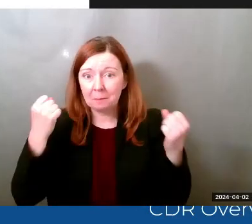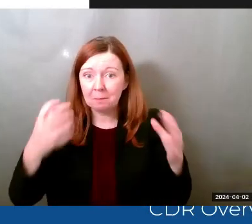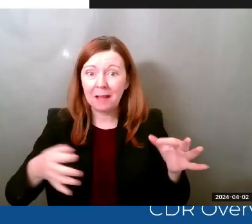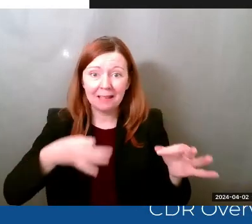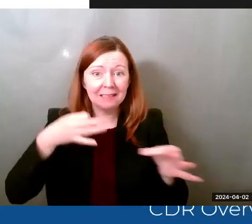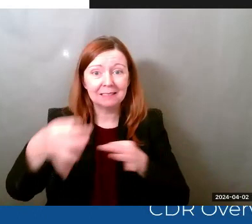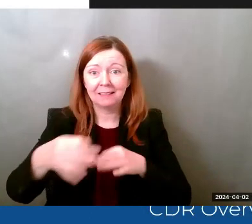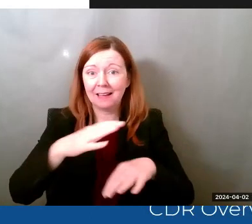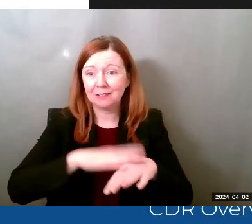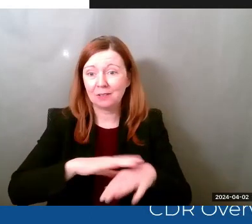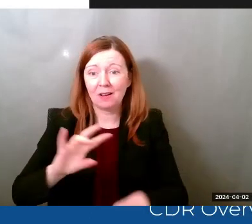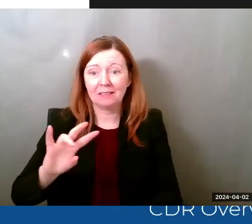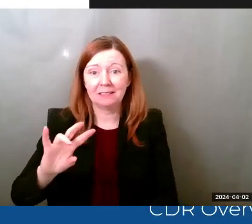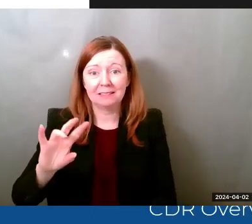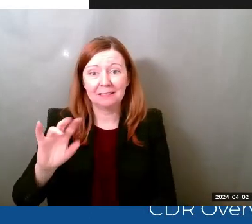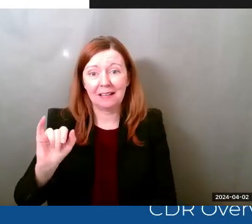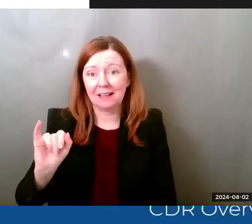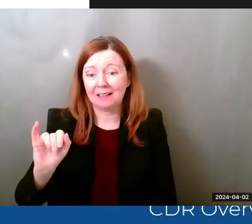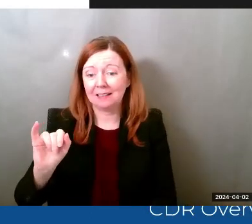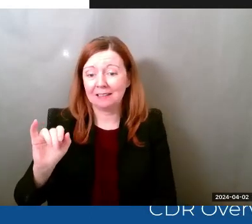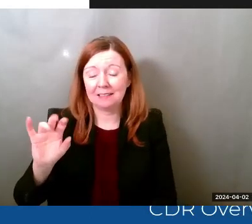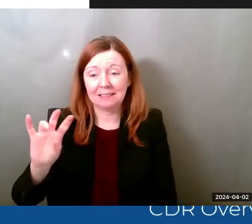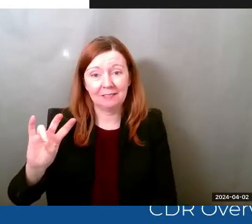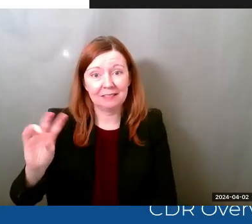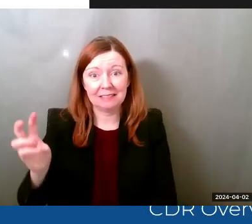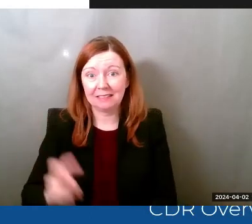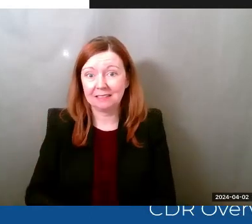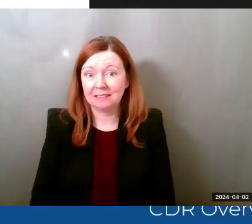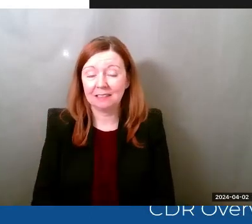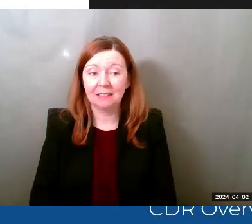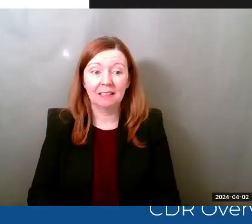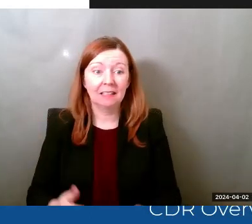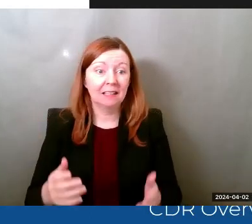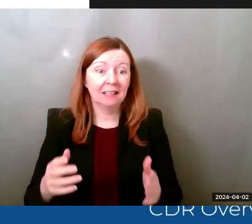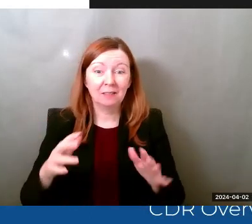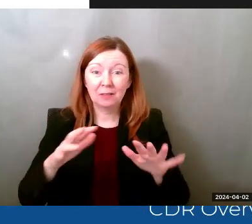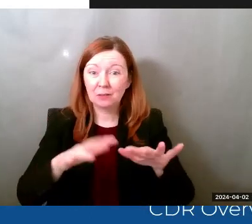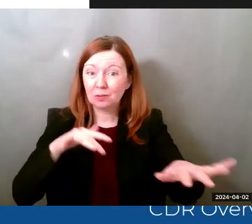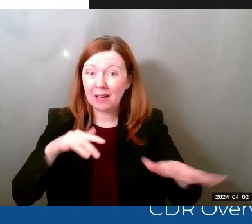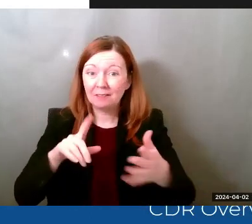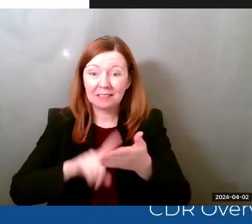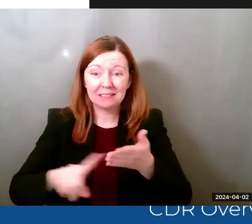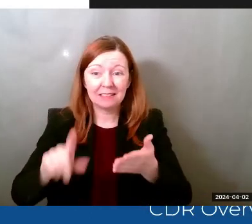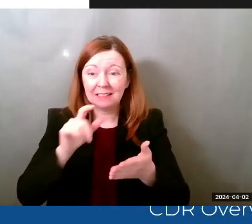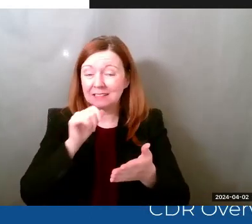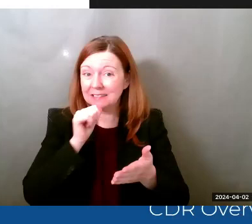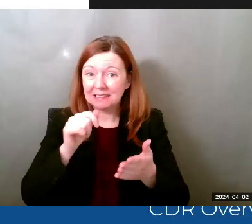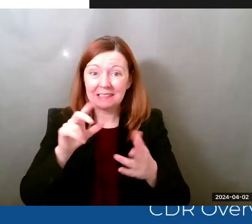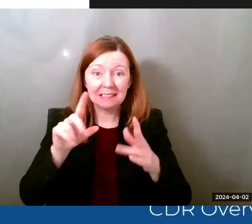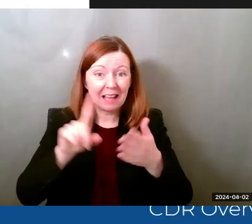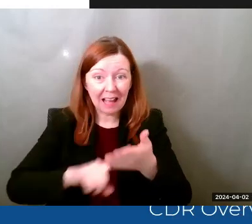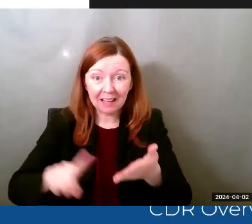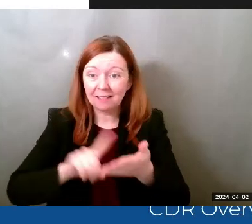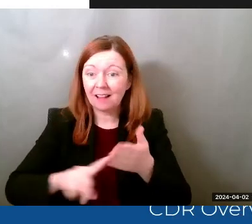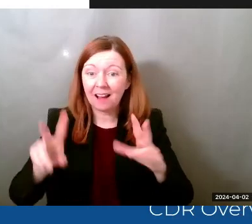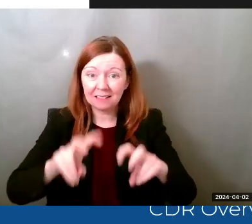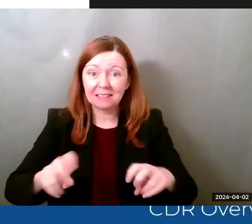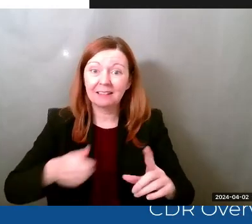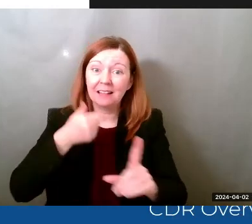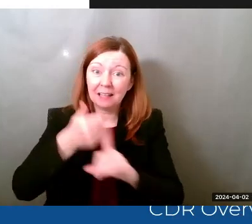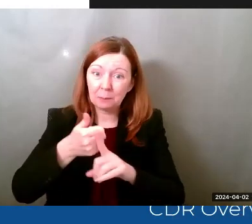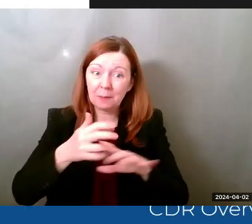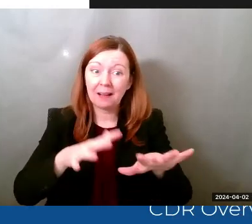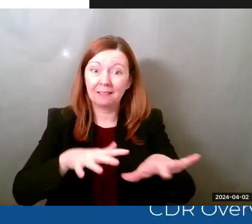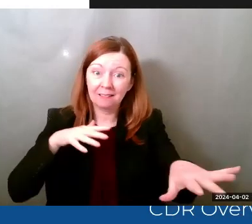76. The traffic studies neglect to analyze the impact that traffic